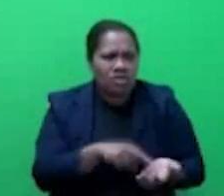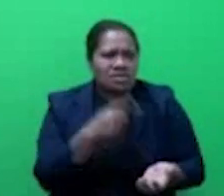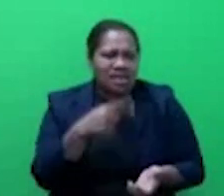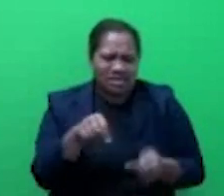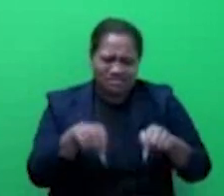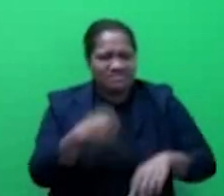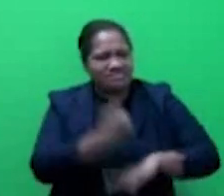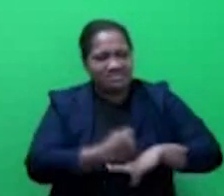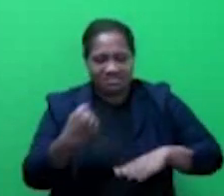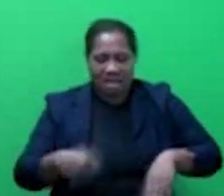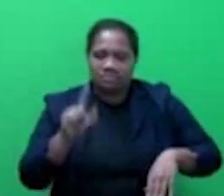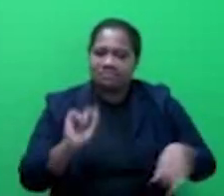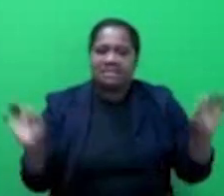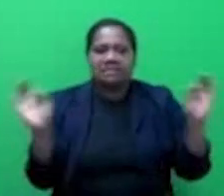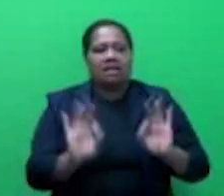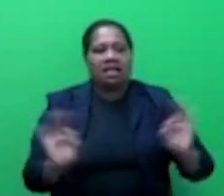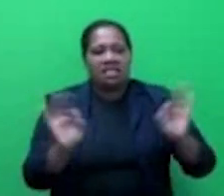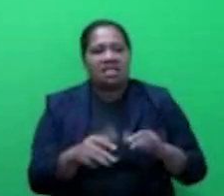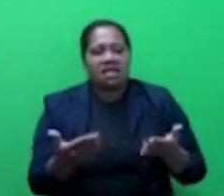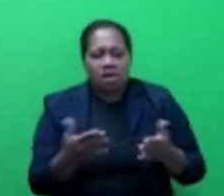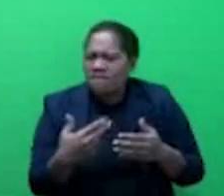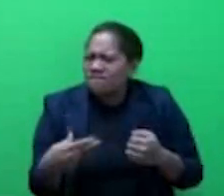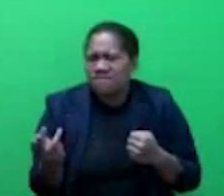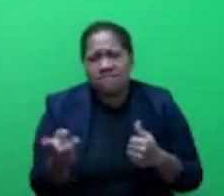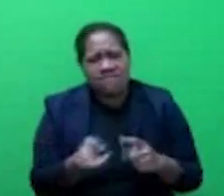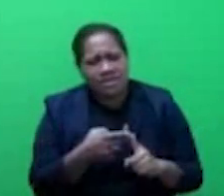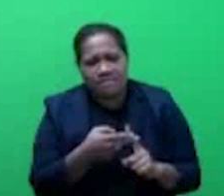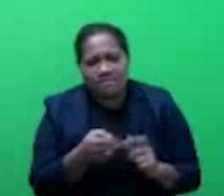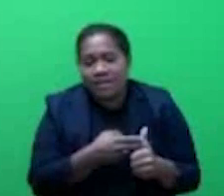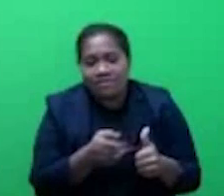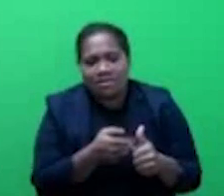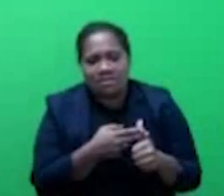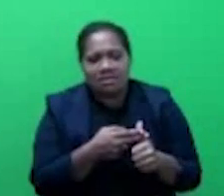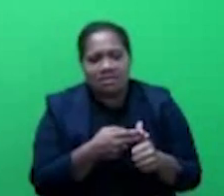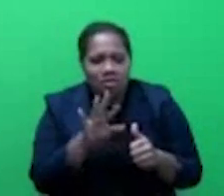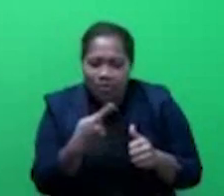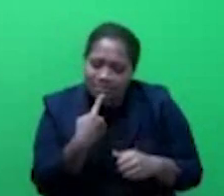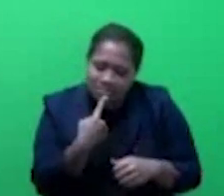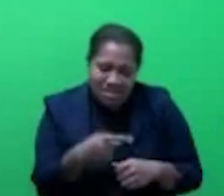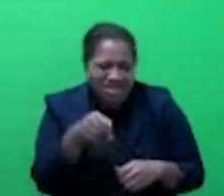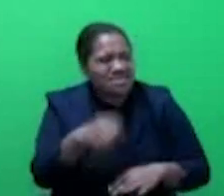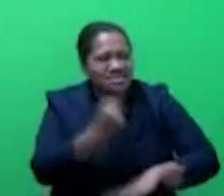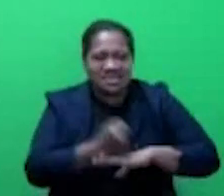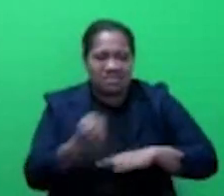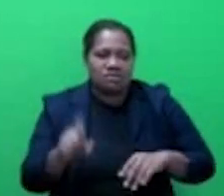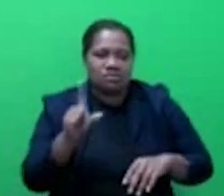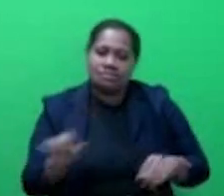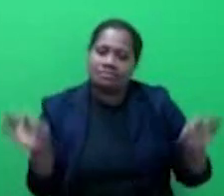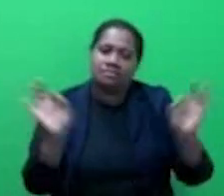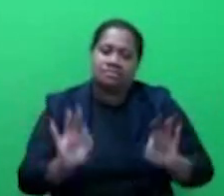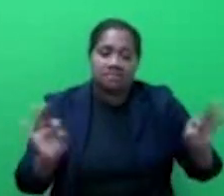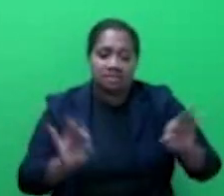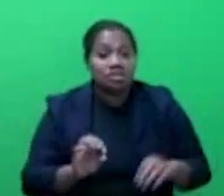nothing. And that's his favorite line, that this government does nothing. So today, let me tell him what we